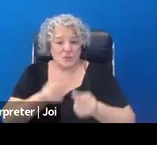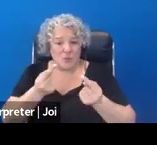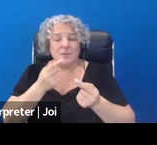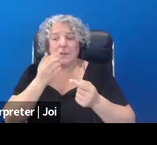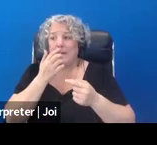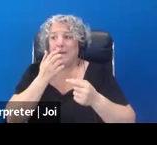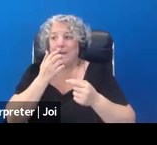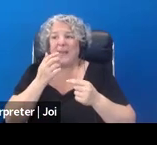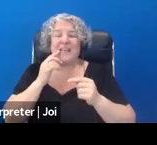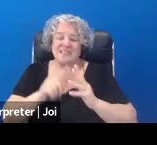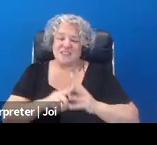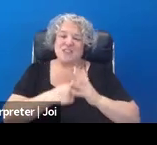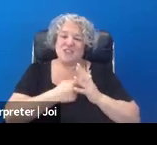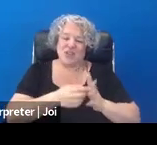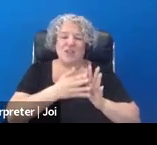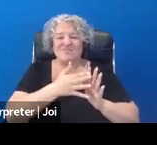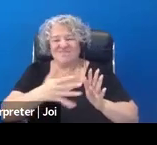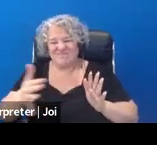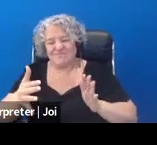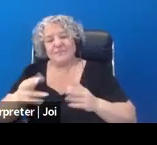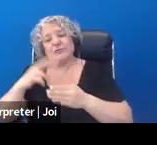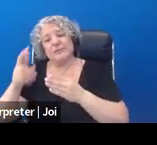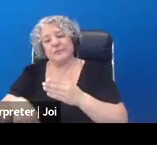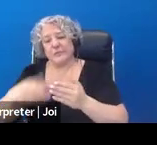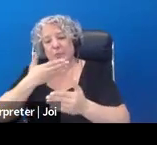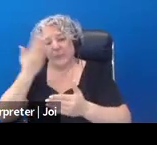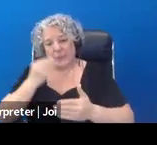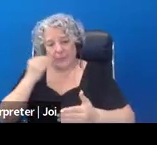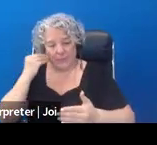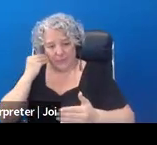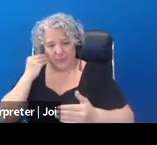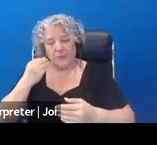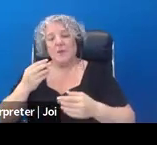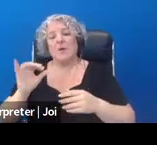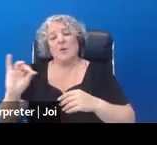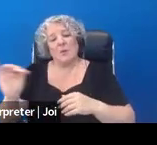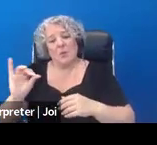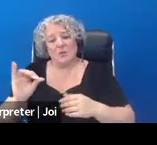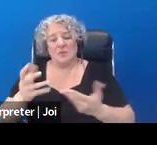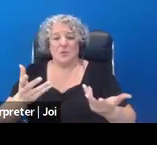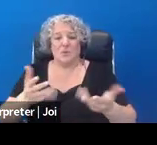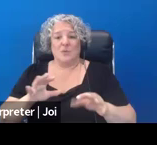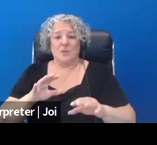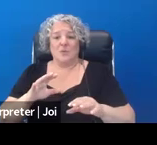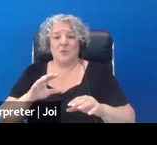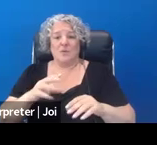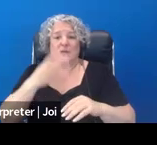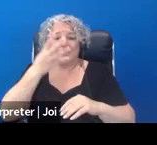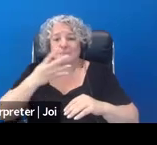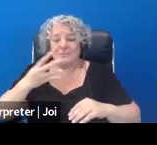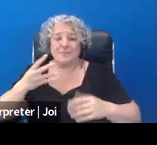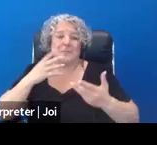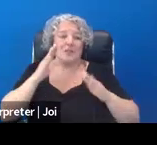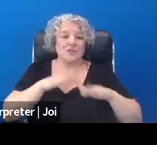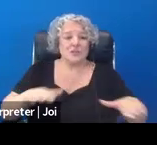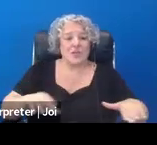to and a consequence of homelessness. And of course, we can't ignore the documented connections between child welfare